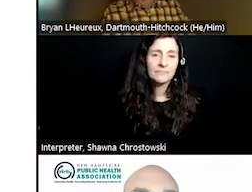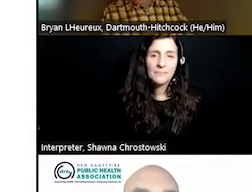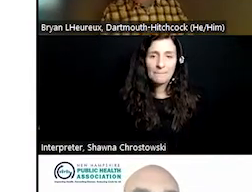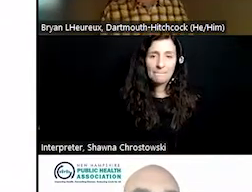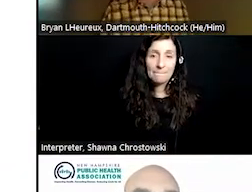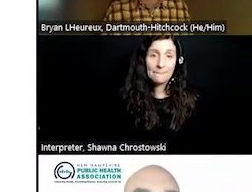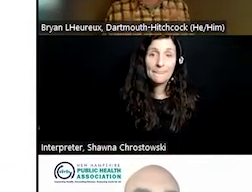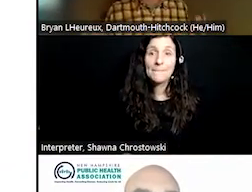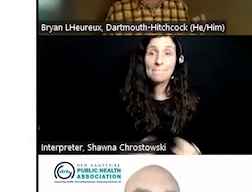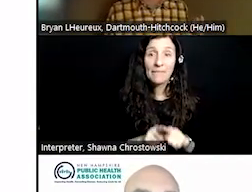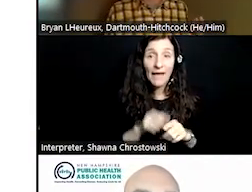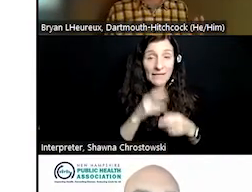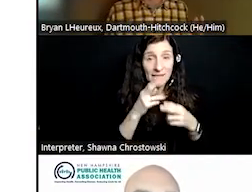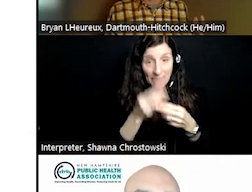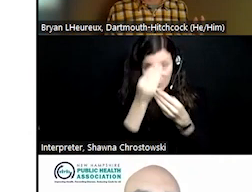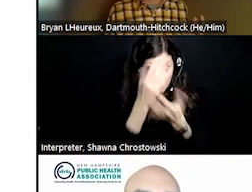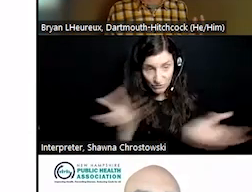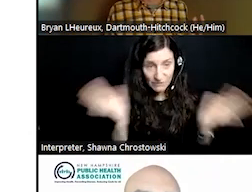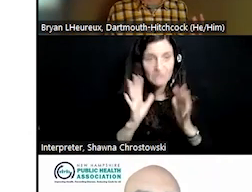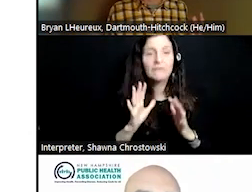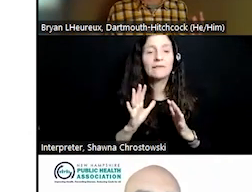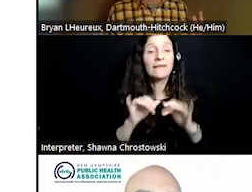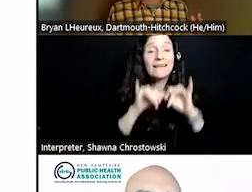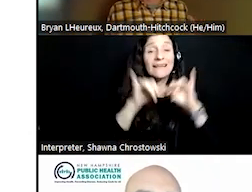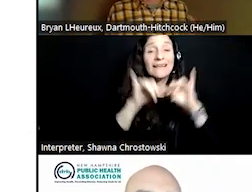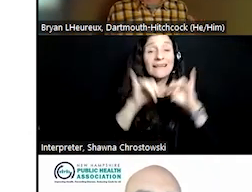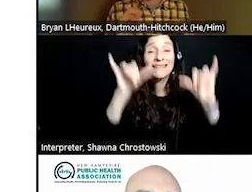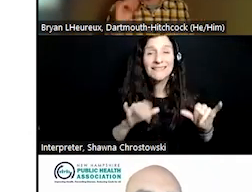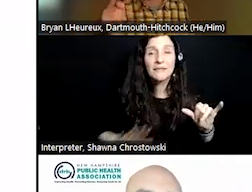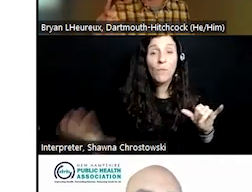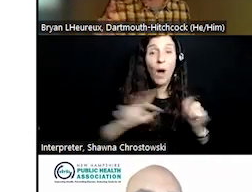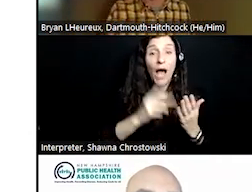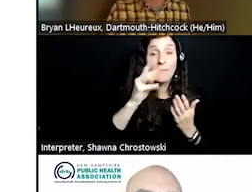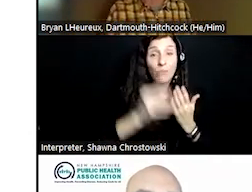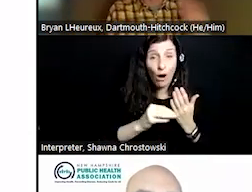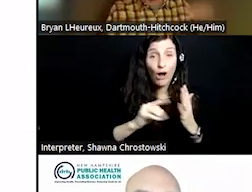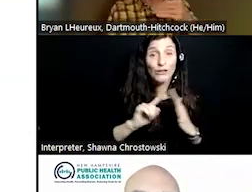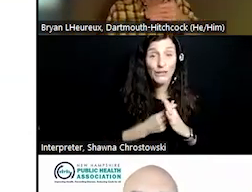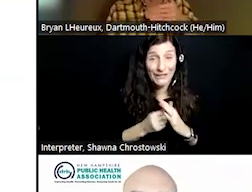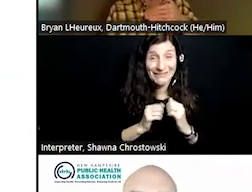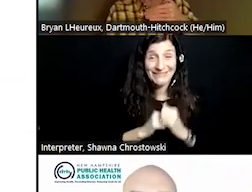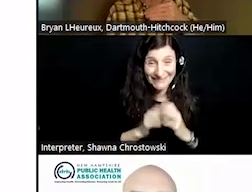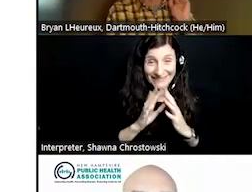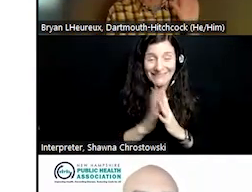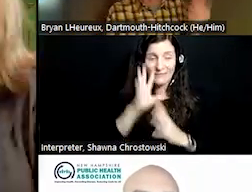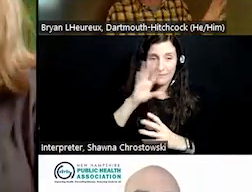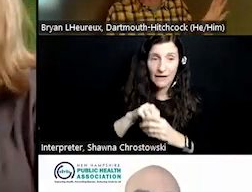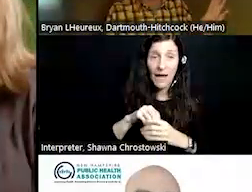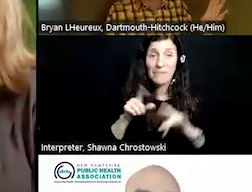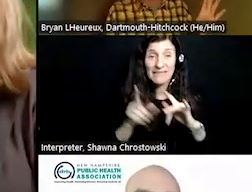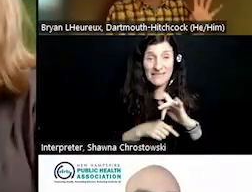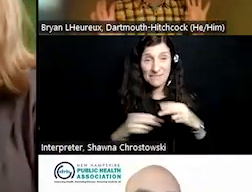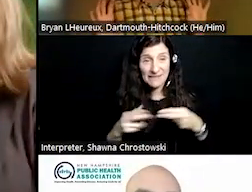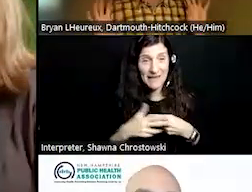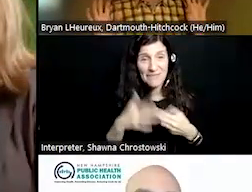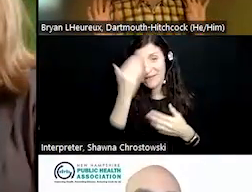So as I mentioned, we are engaging in a system-wide project. I think I'm gonna skip this slide, guys, because I really just want to show you